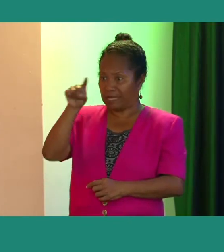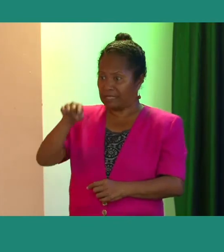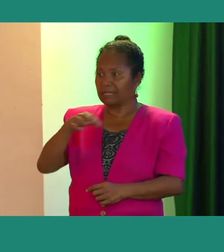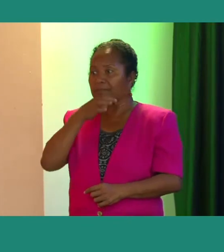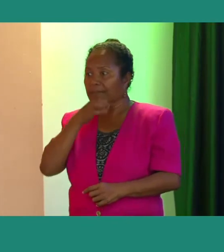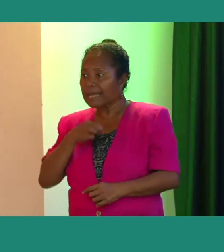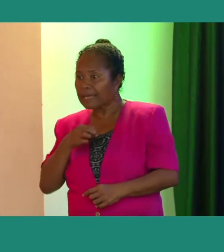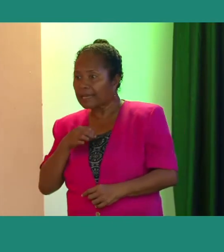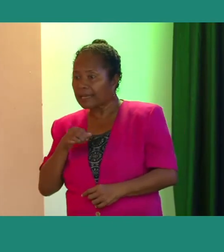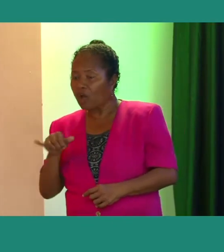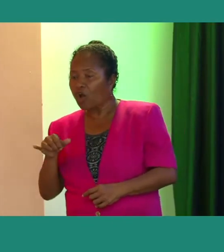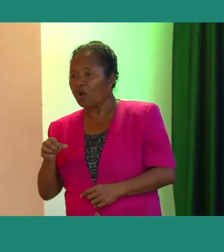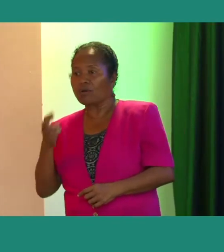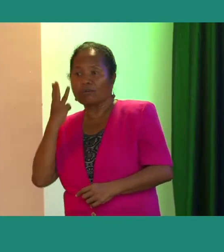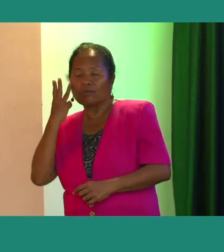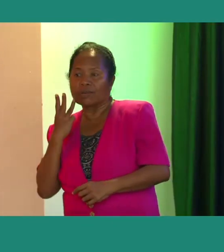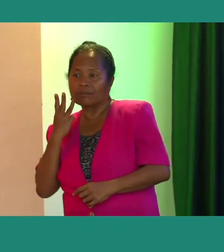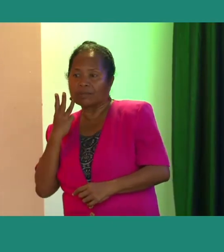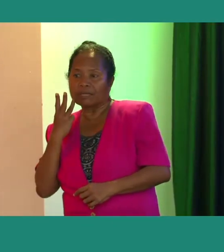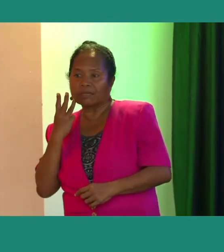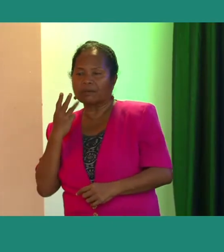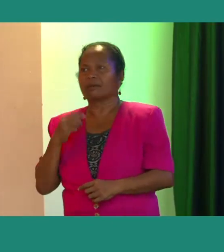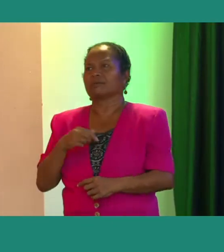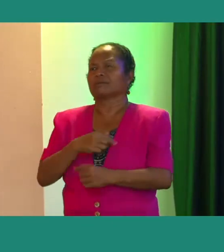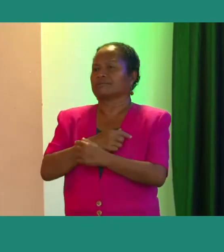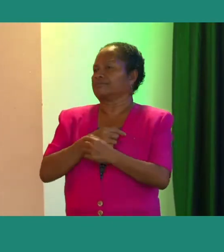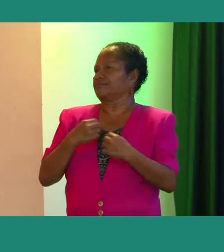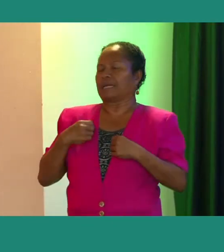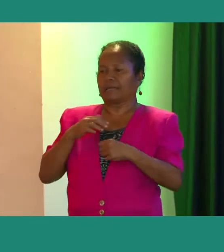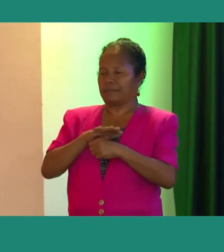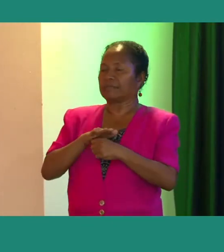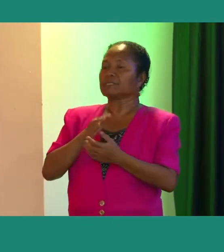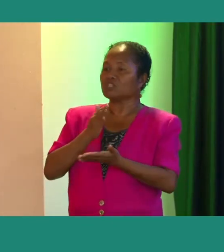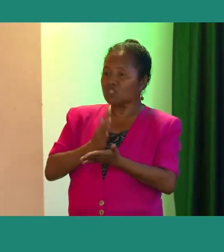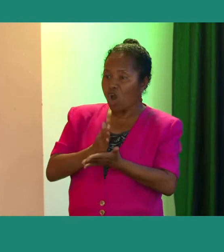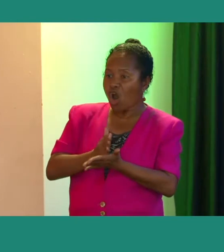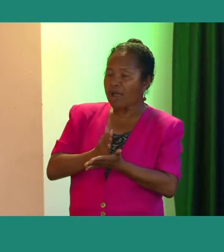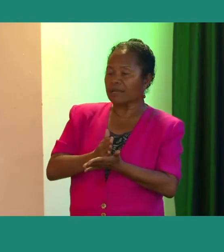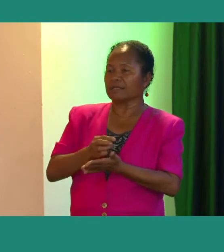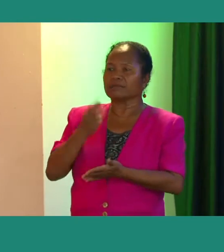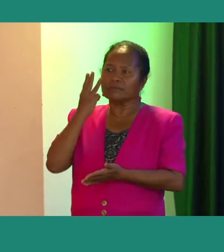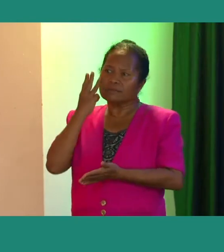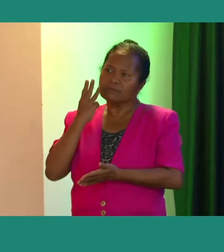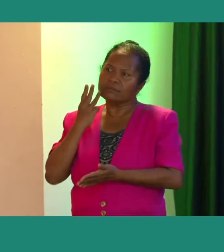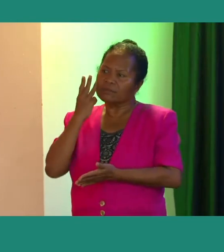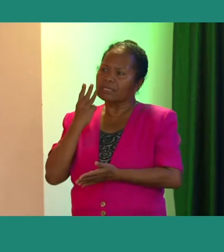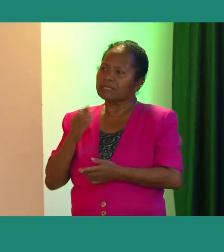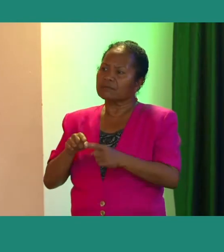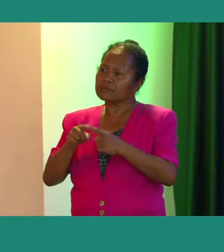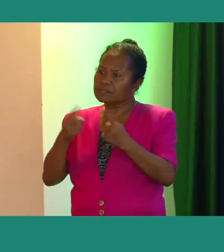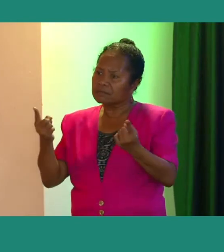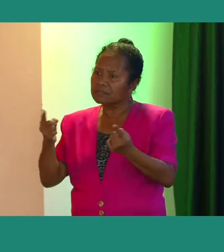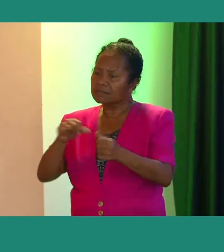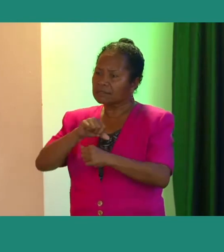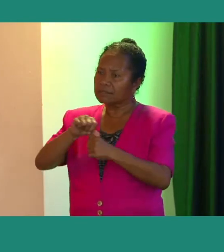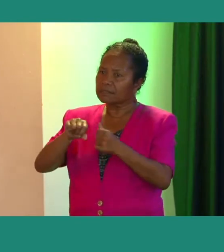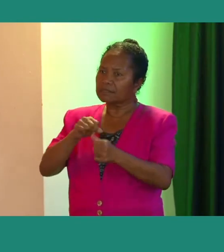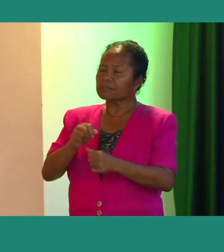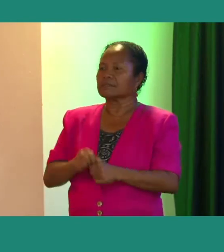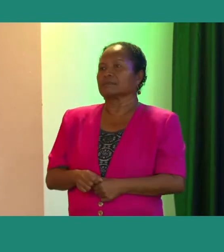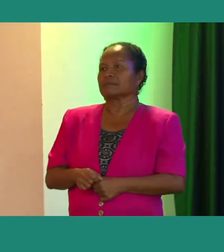men? Well, actually, no. We want to make sure that the women who are in those organisations are